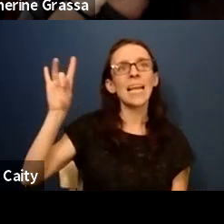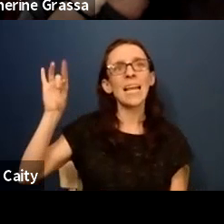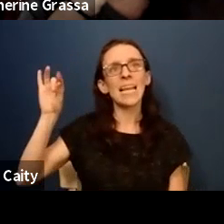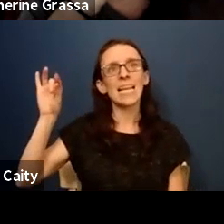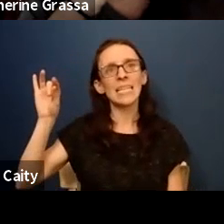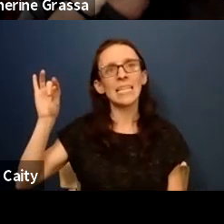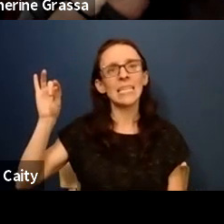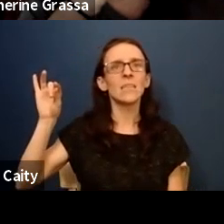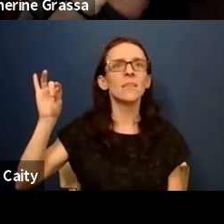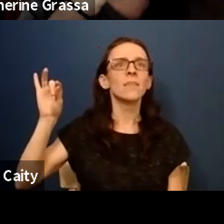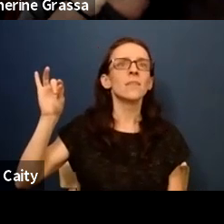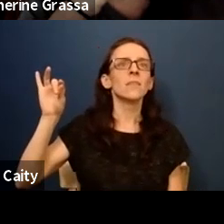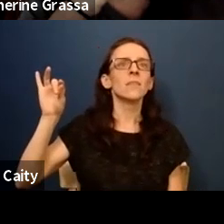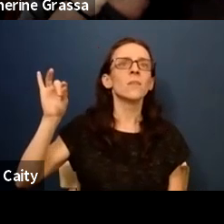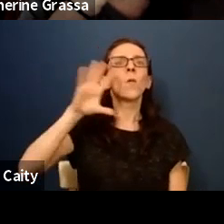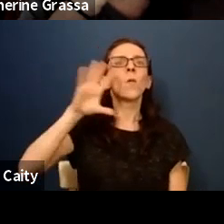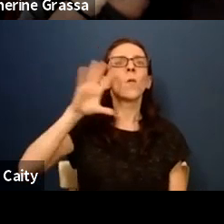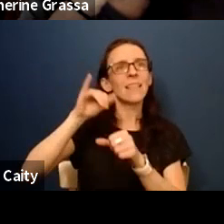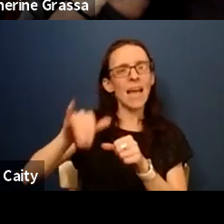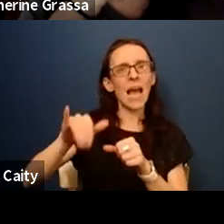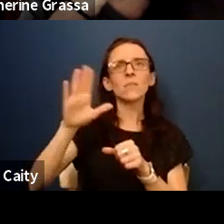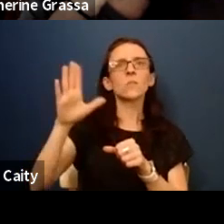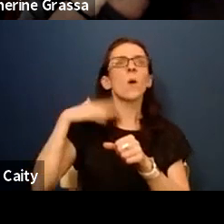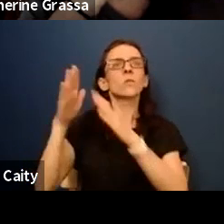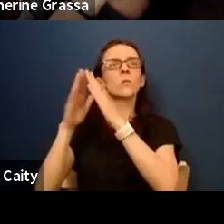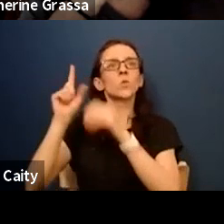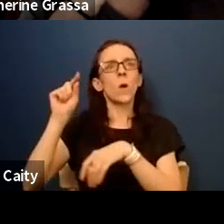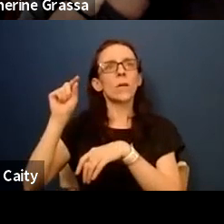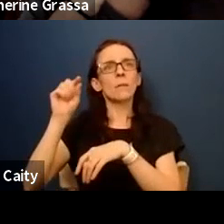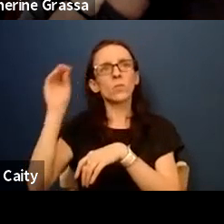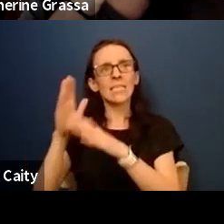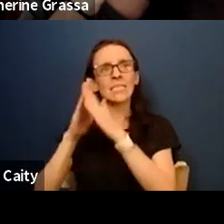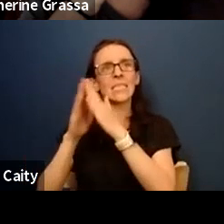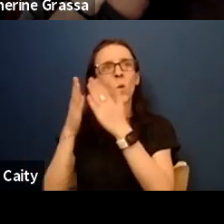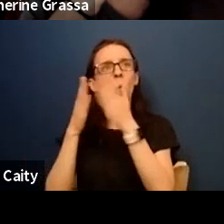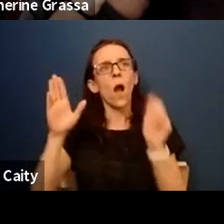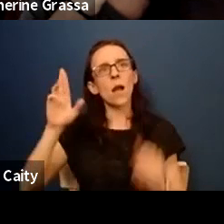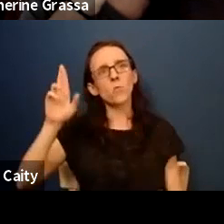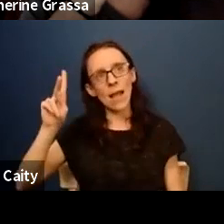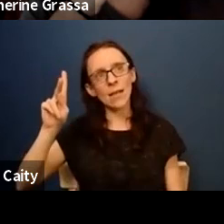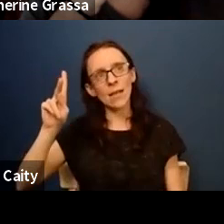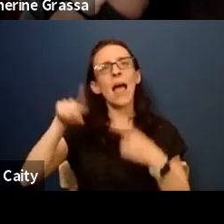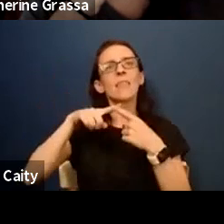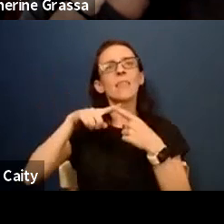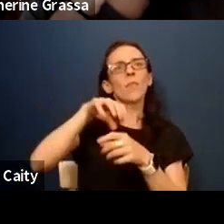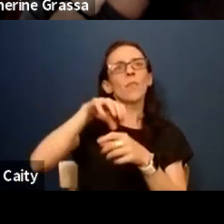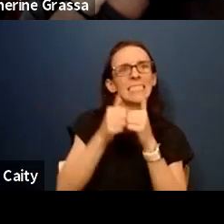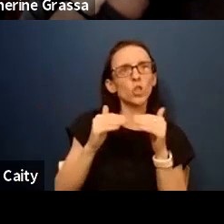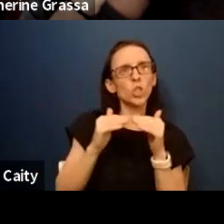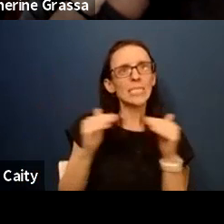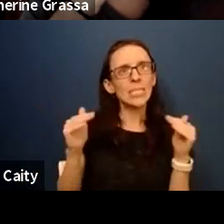be in that option, the 20% citywide rank. And then within each tier, the